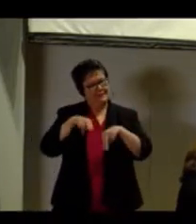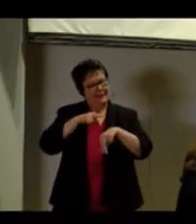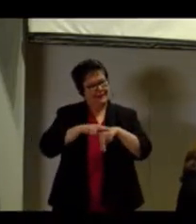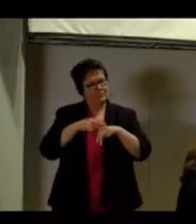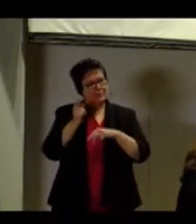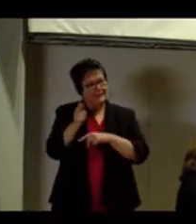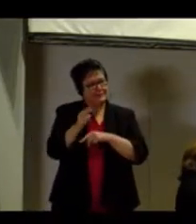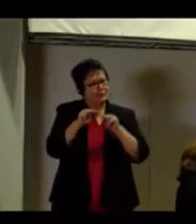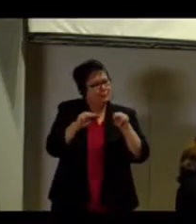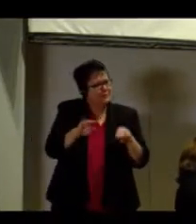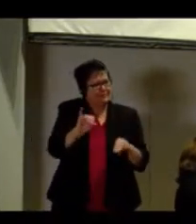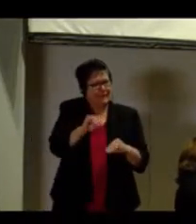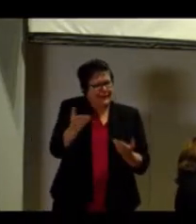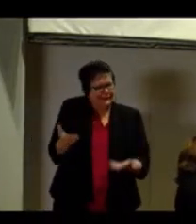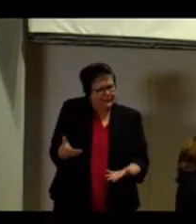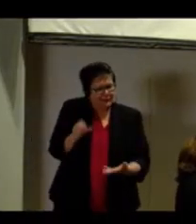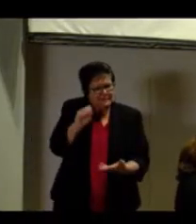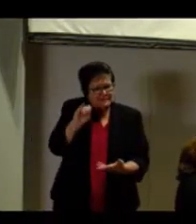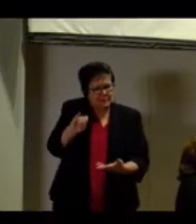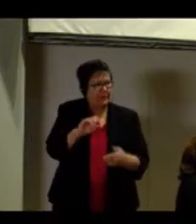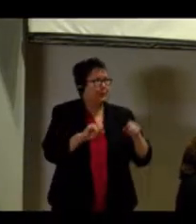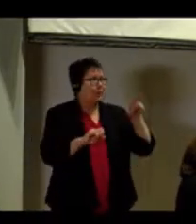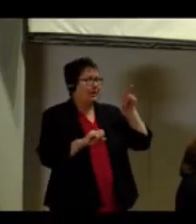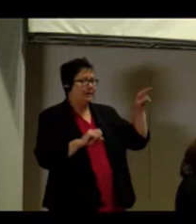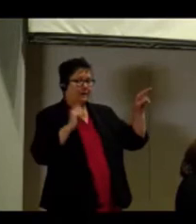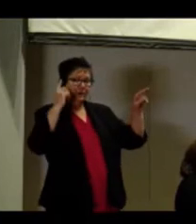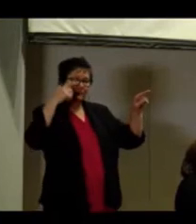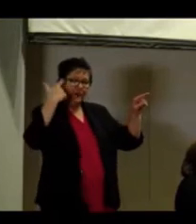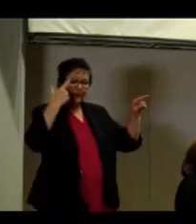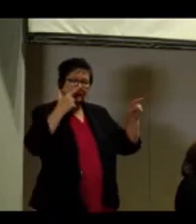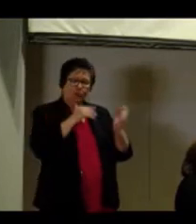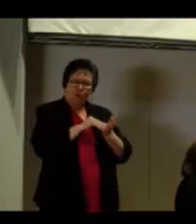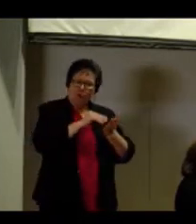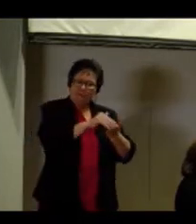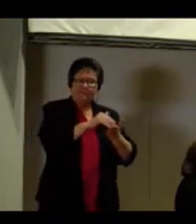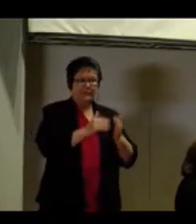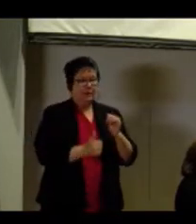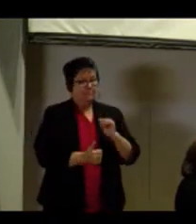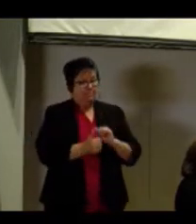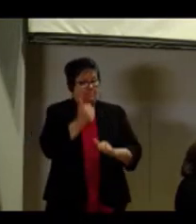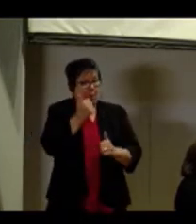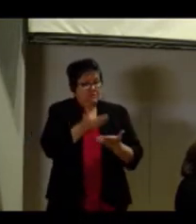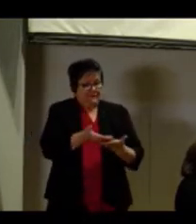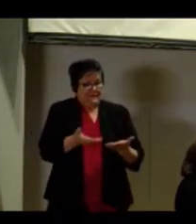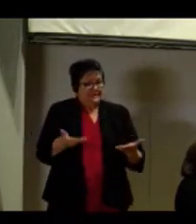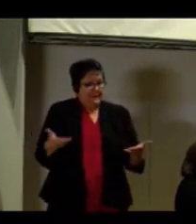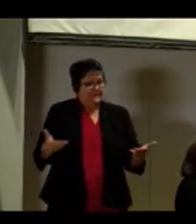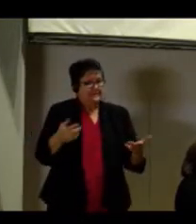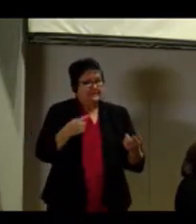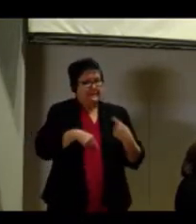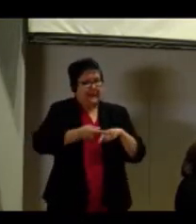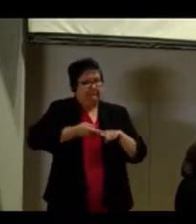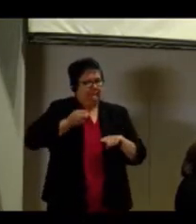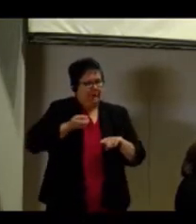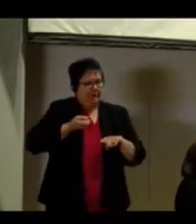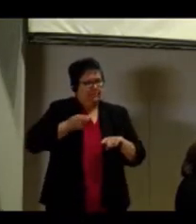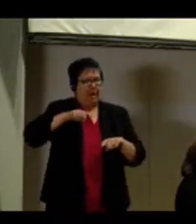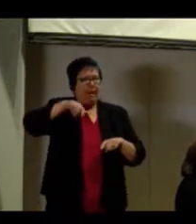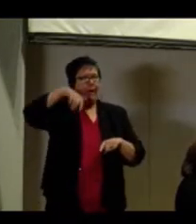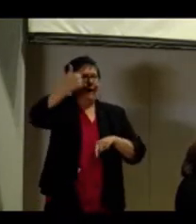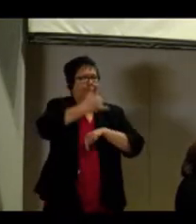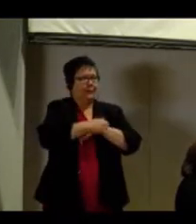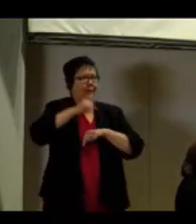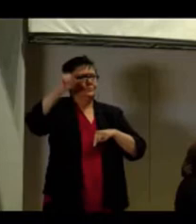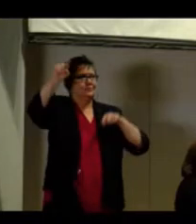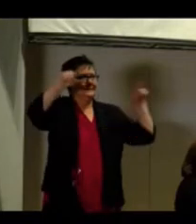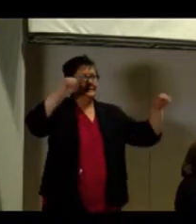at the Smithsonian or London, many and in many cases most of the specimens have actually originated from other countries,